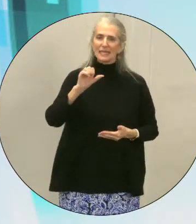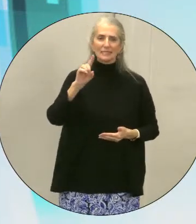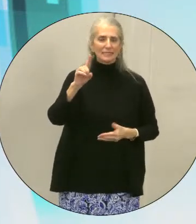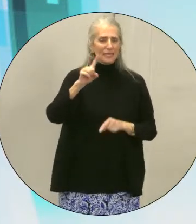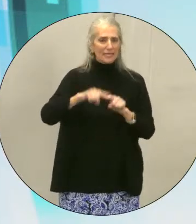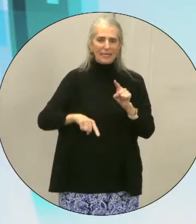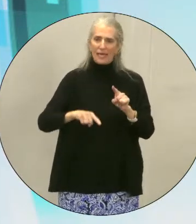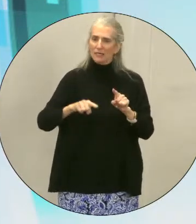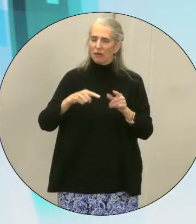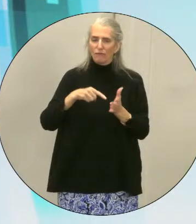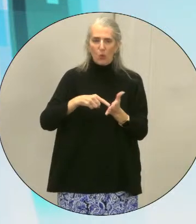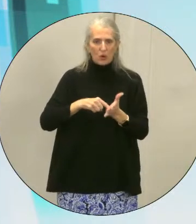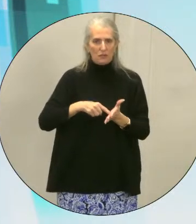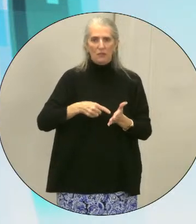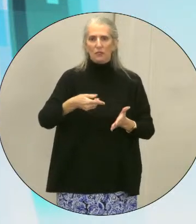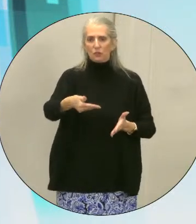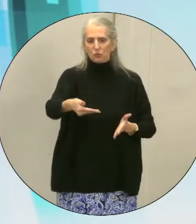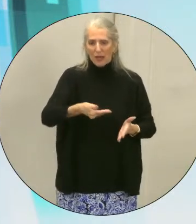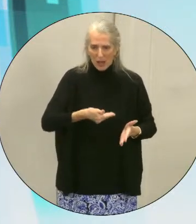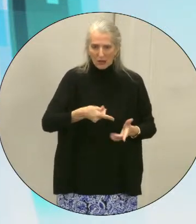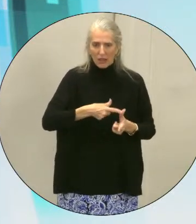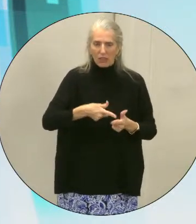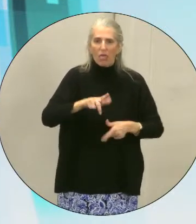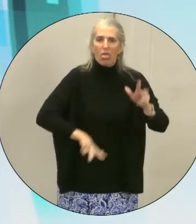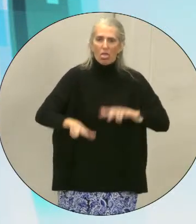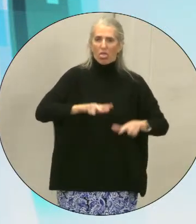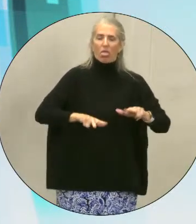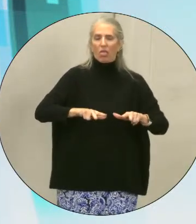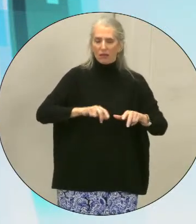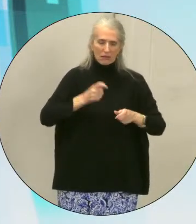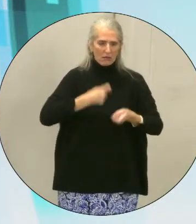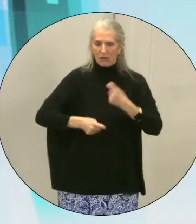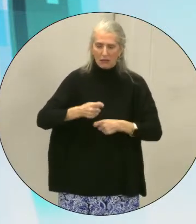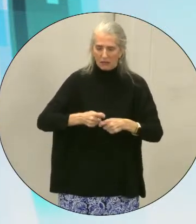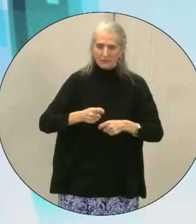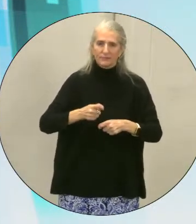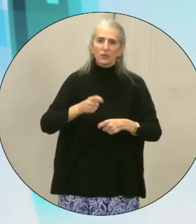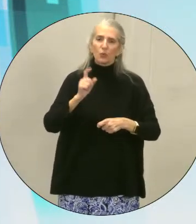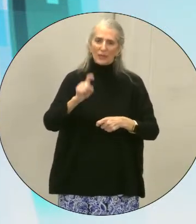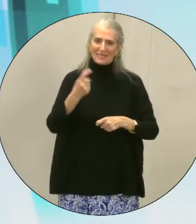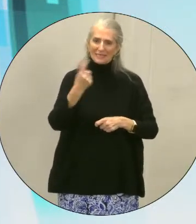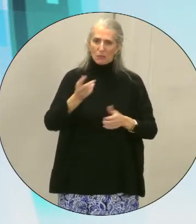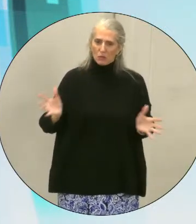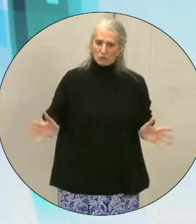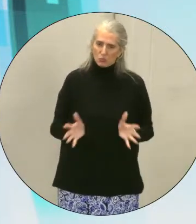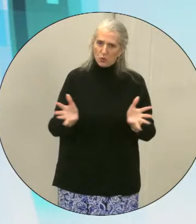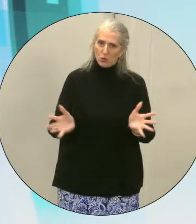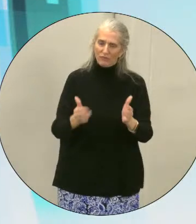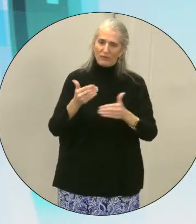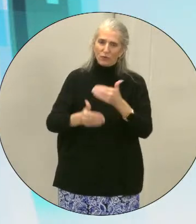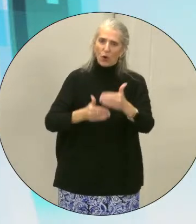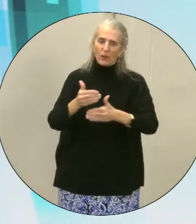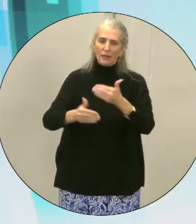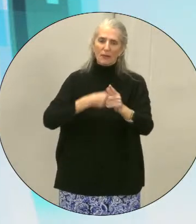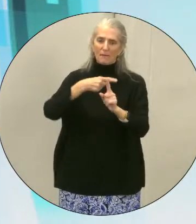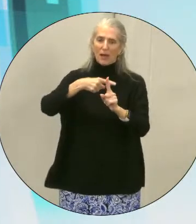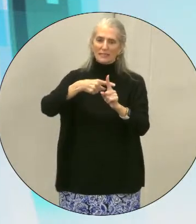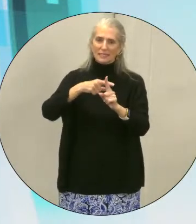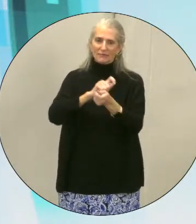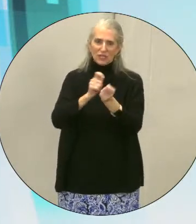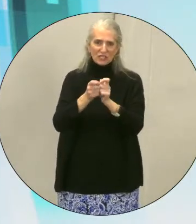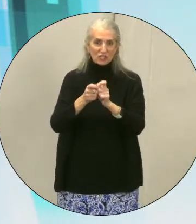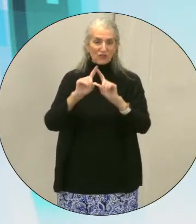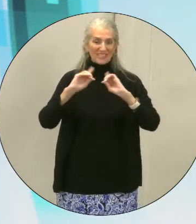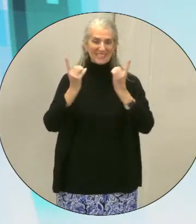will cause a setback. We need someone that is going to move this district forward by making positive changes for the district as a whole,